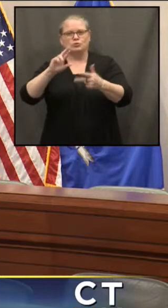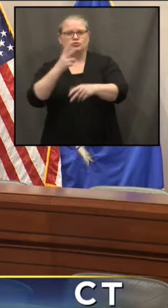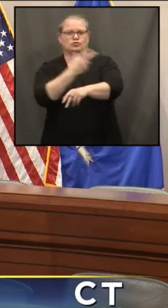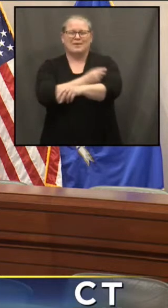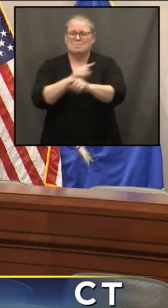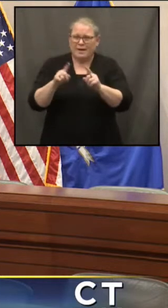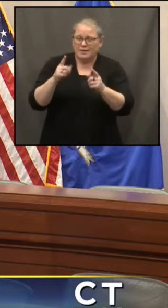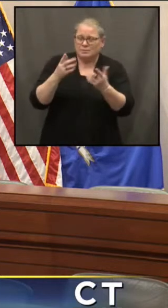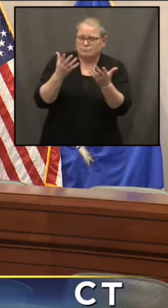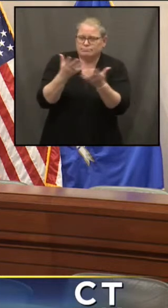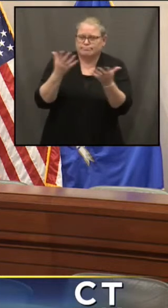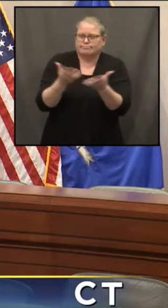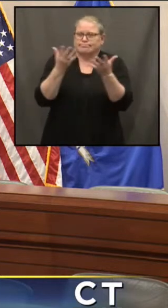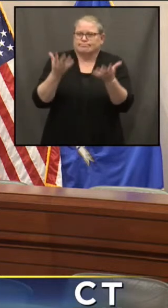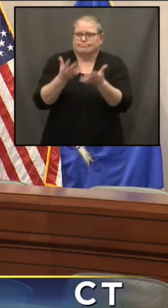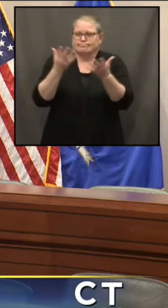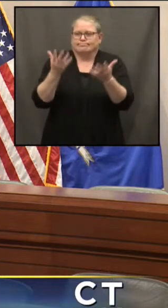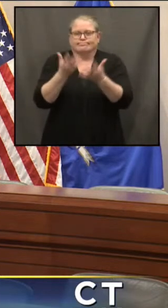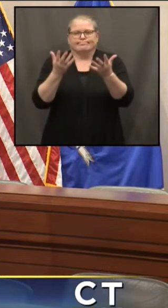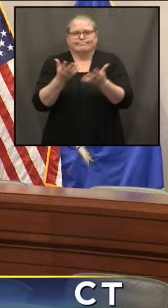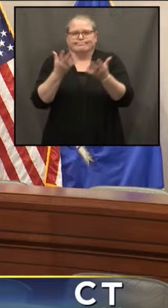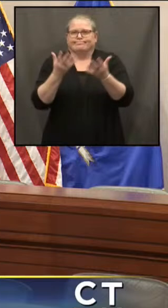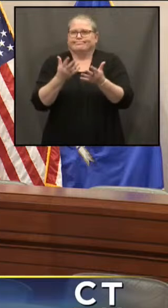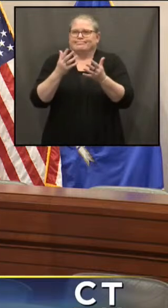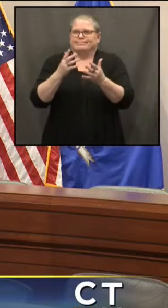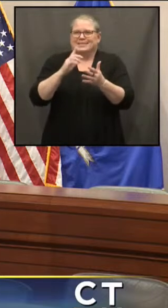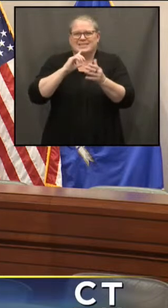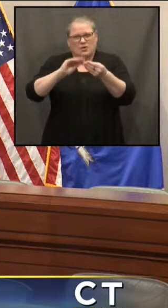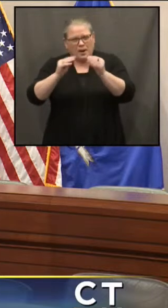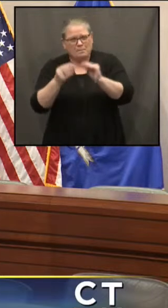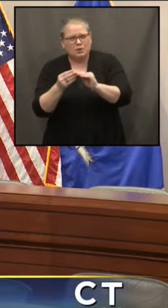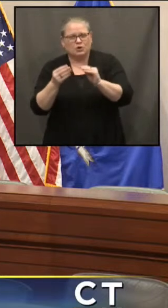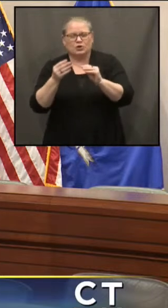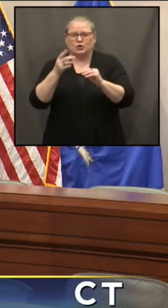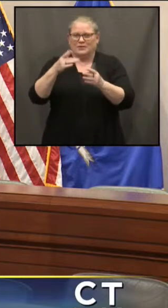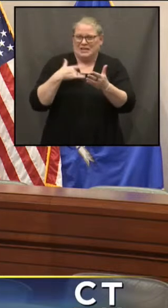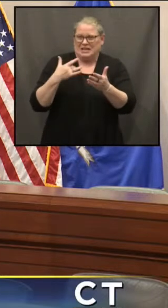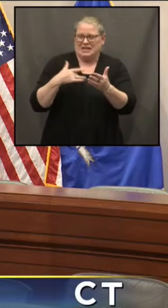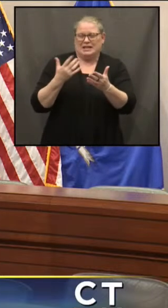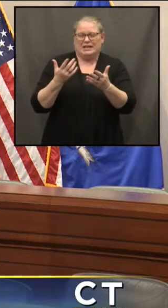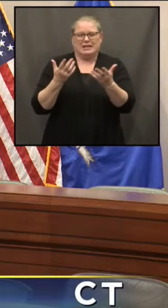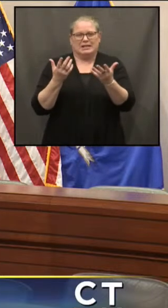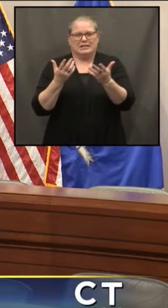know, something less than that would be